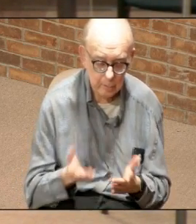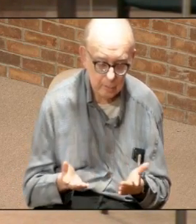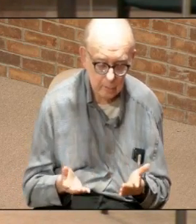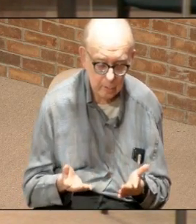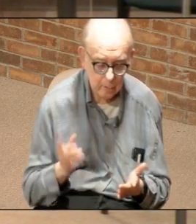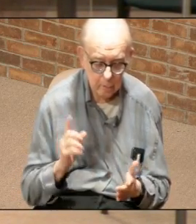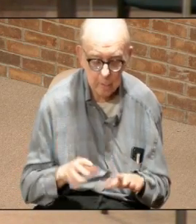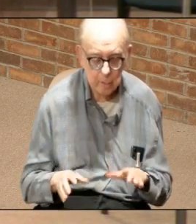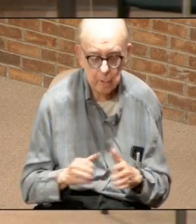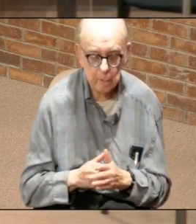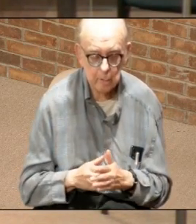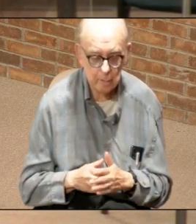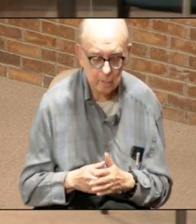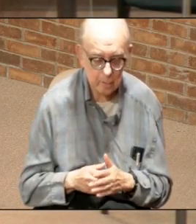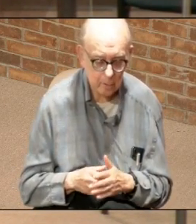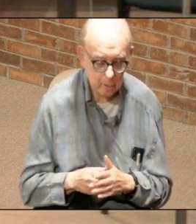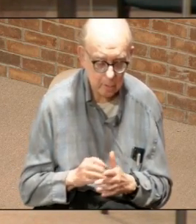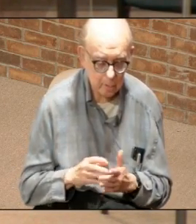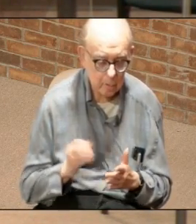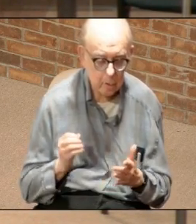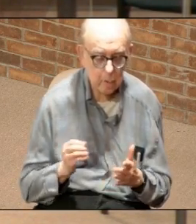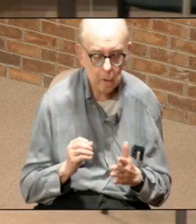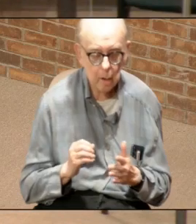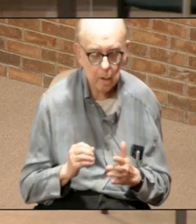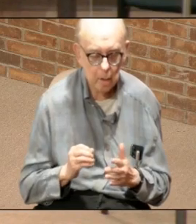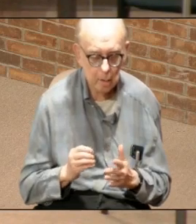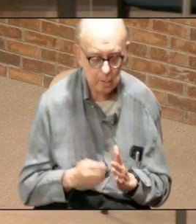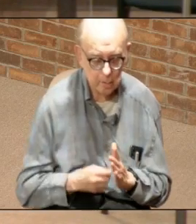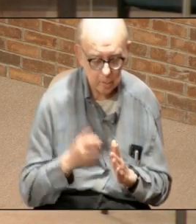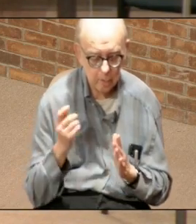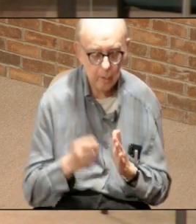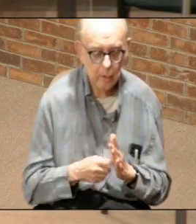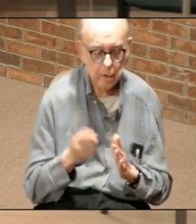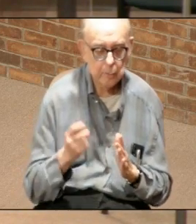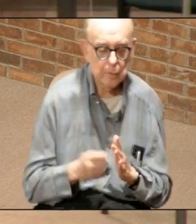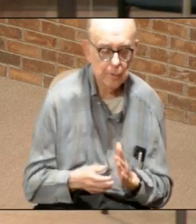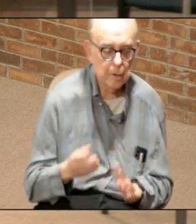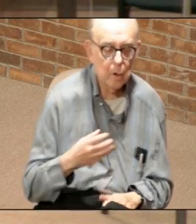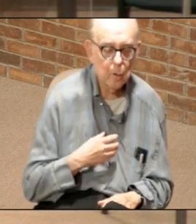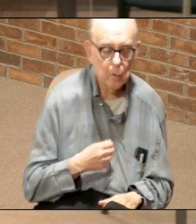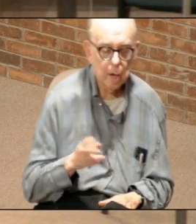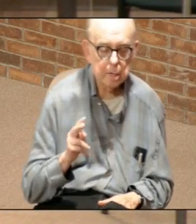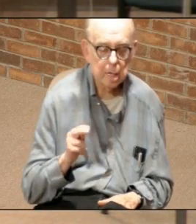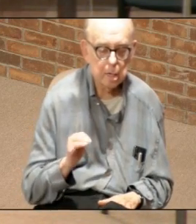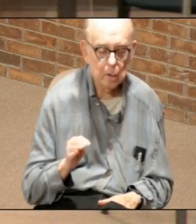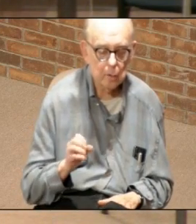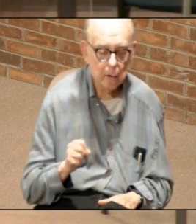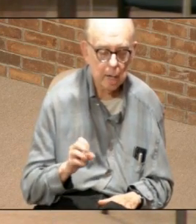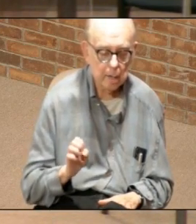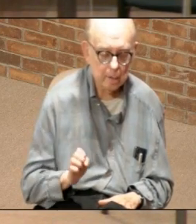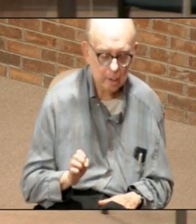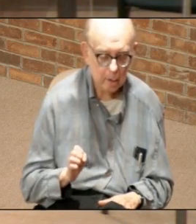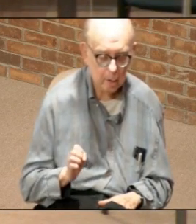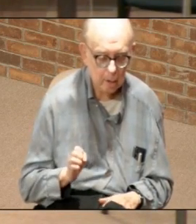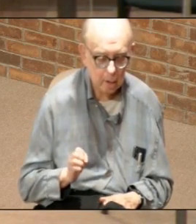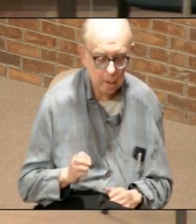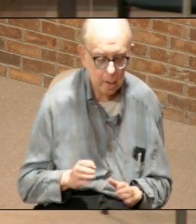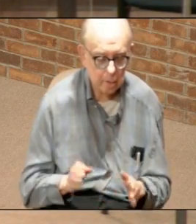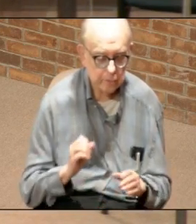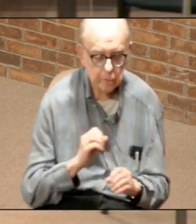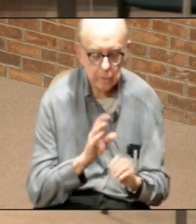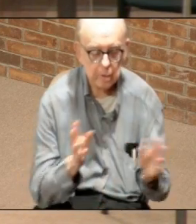When what we need to do is learn how to get rid of the white noise and listen to the